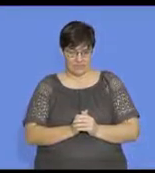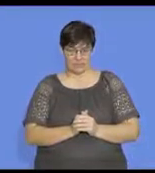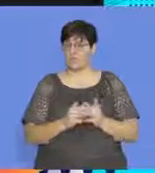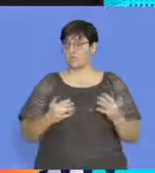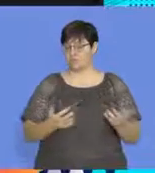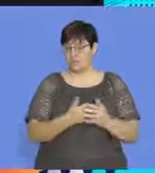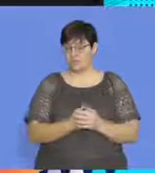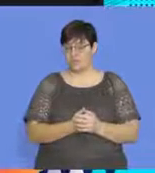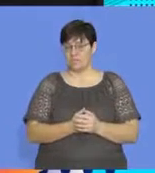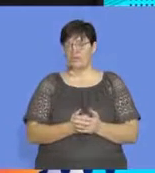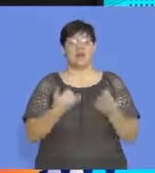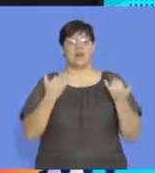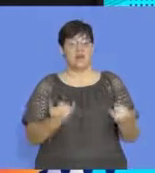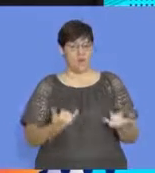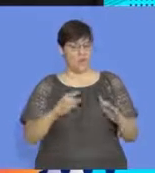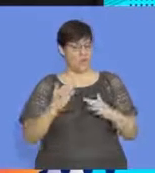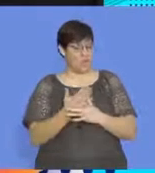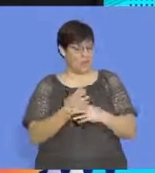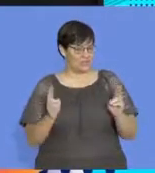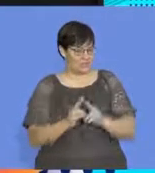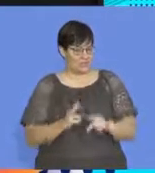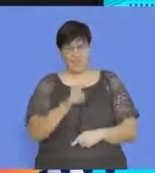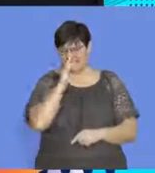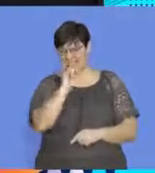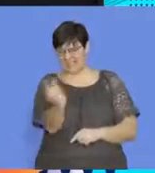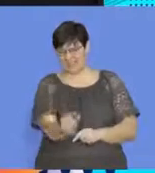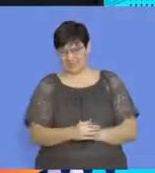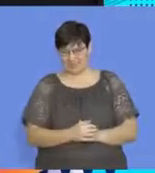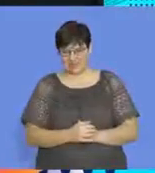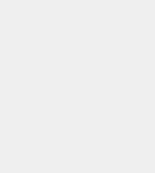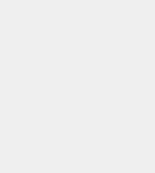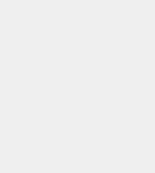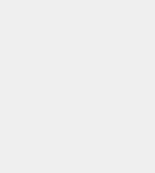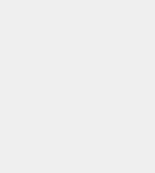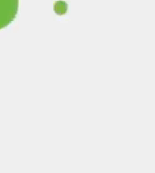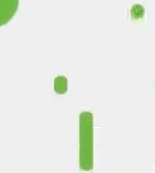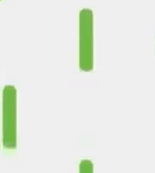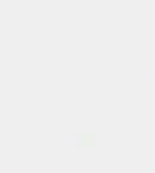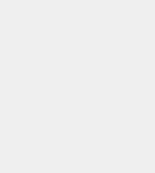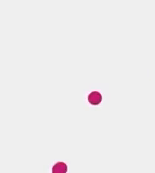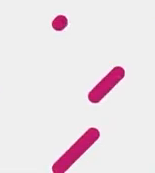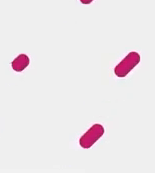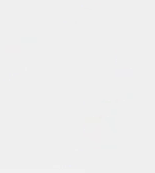going to take a quick break and we'll see you in just a bit.